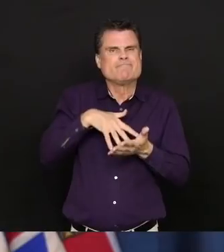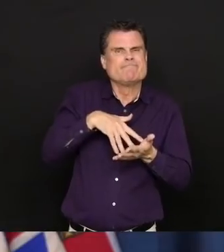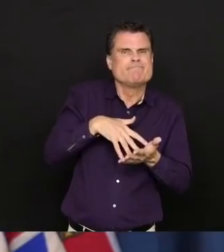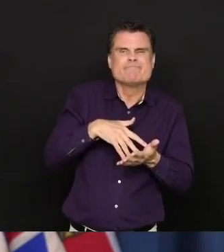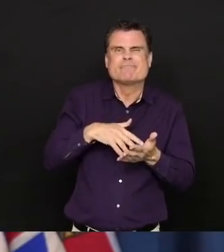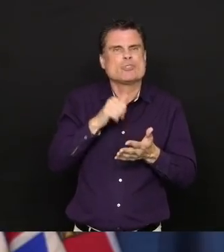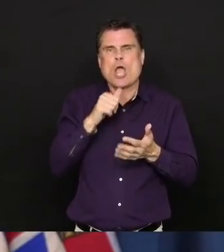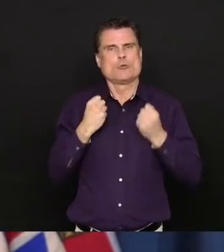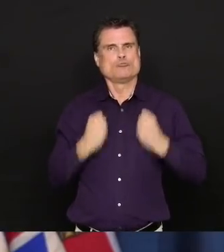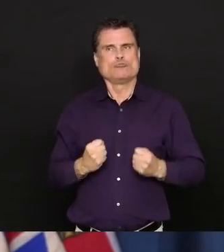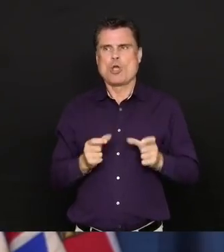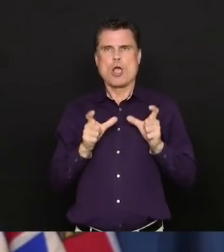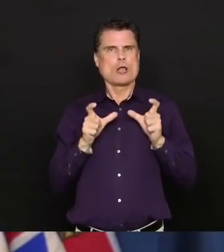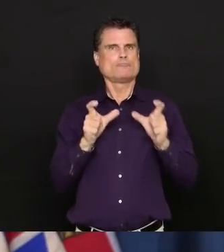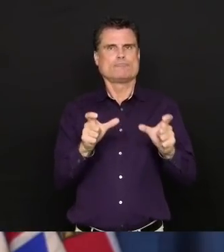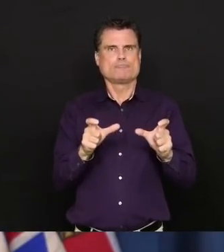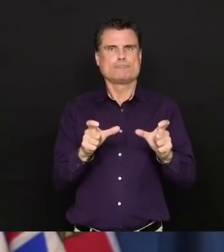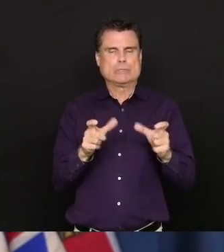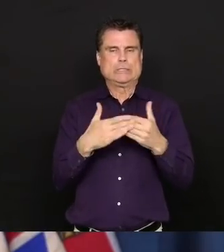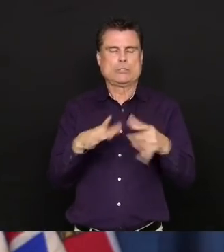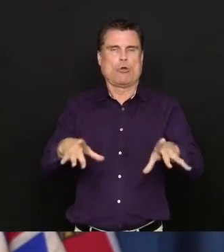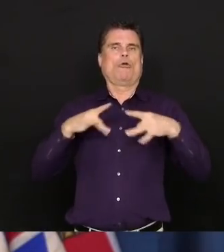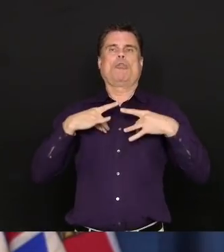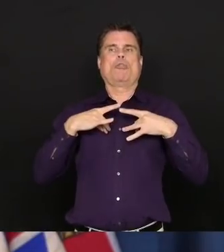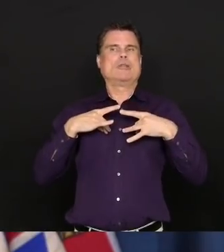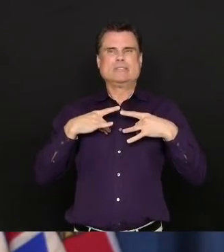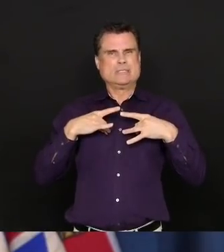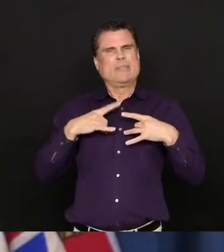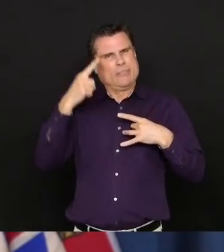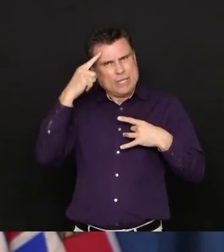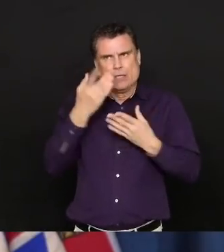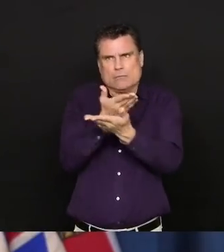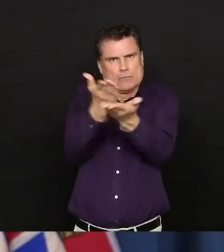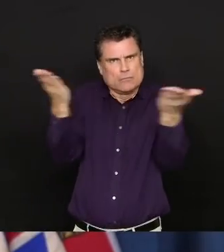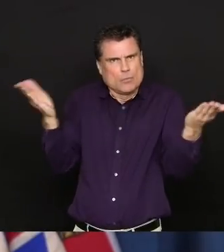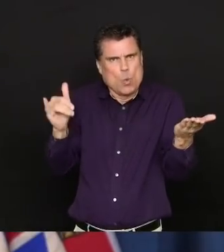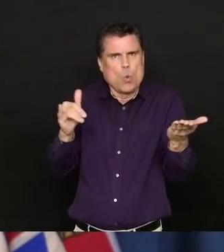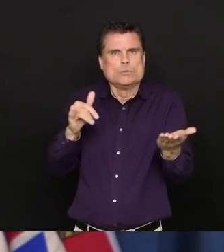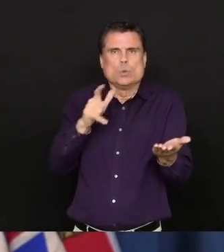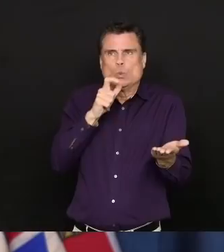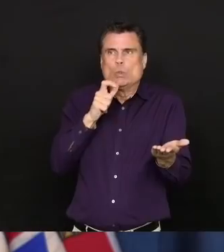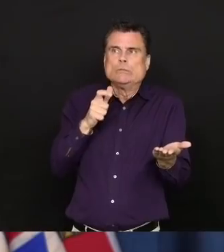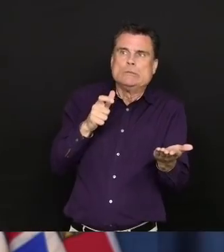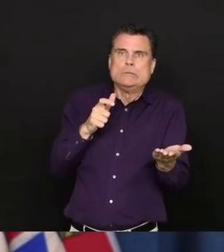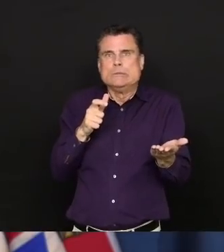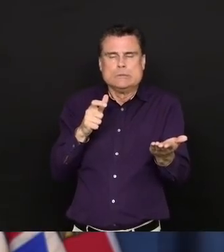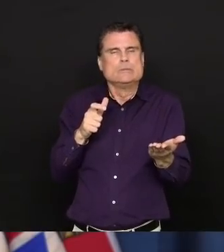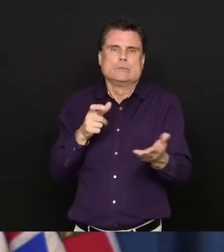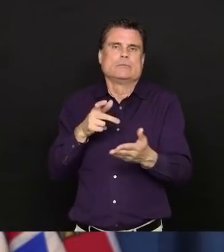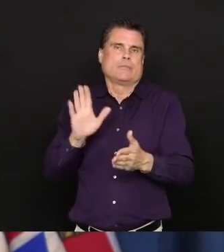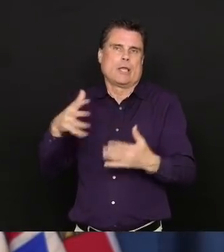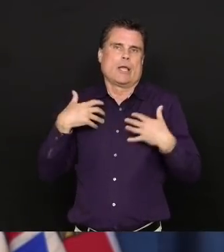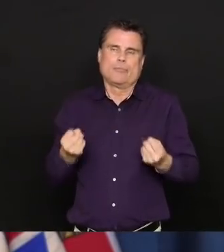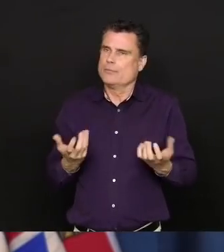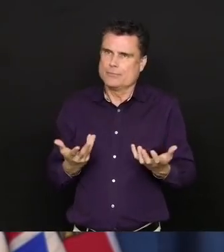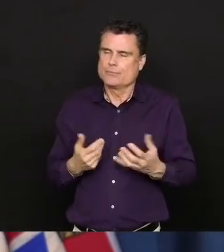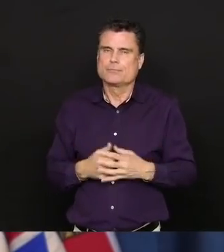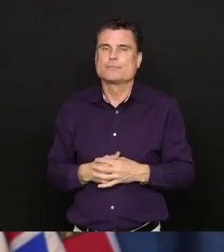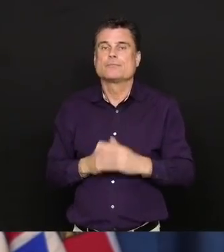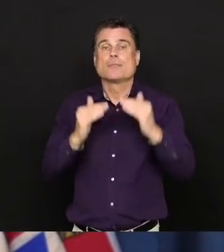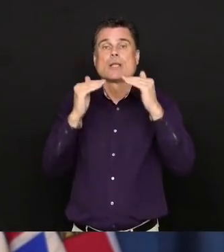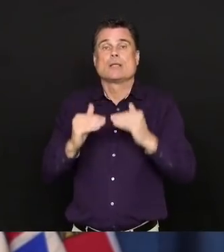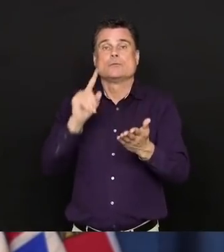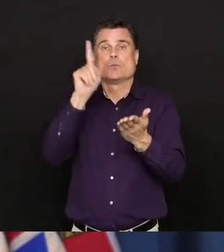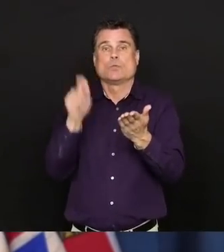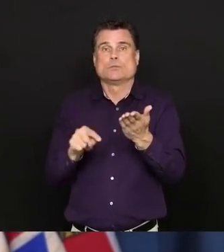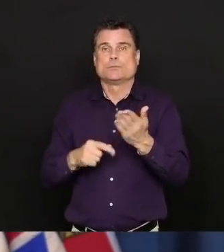Next question comes from Ashley Wadwani from the Black Press. Go ahead. Hi, yeah, this would be a question, I think, for Minister Dix.